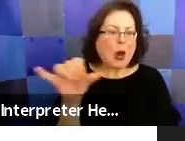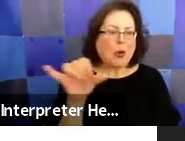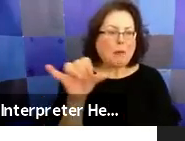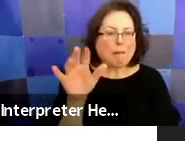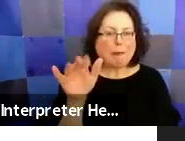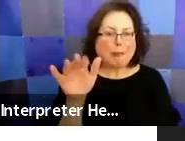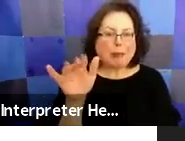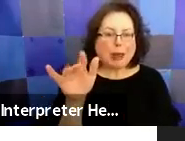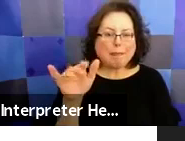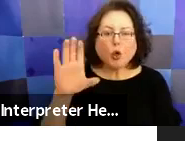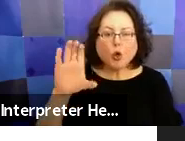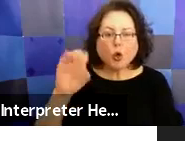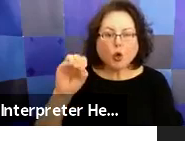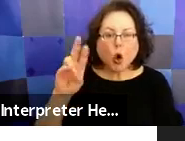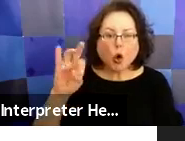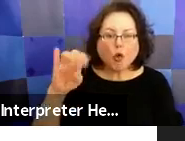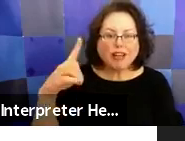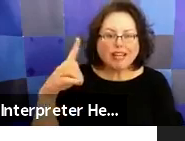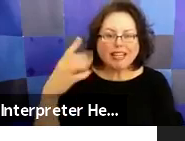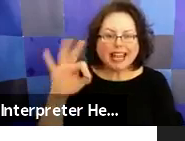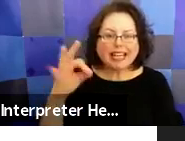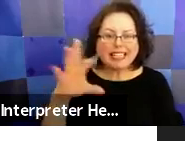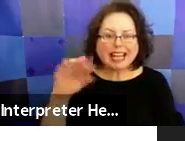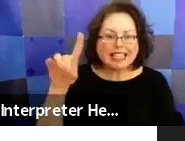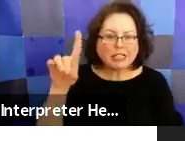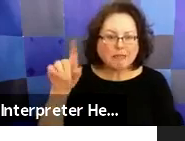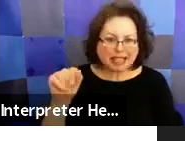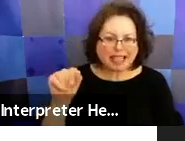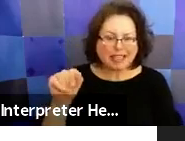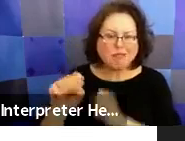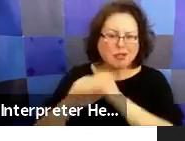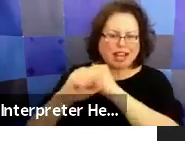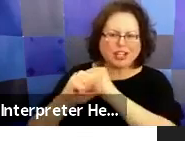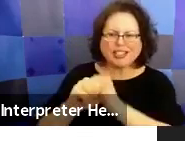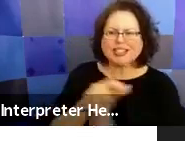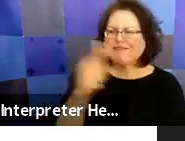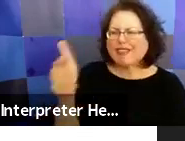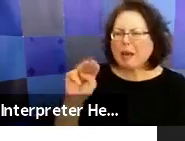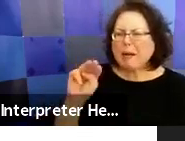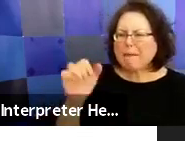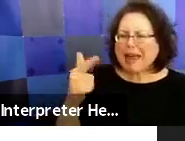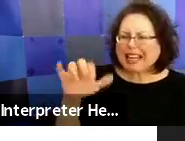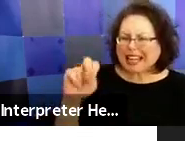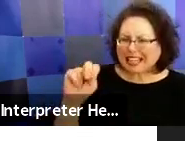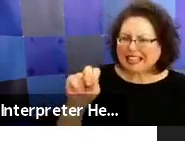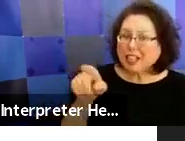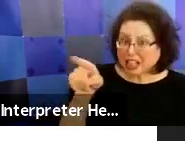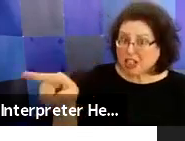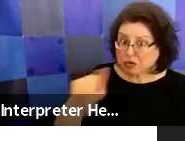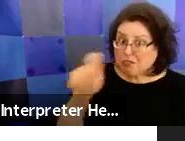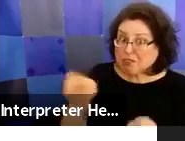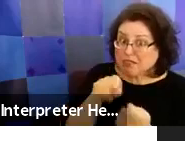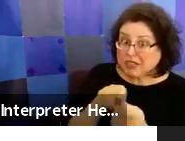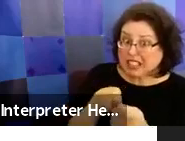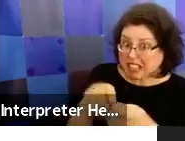about COVID-19 and disability protections. I'm going to turn it over to Megan to kind of give a little bit more detail.